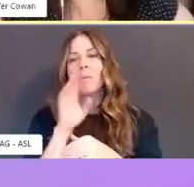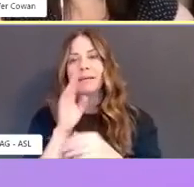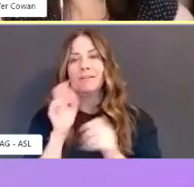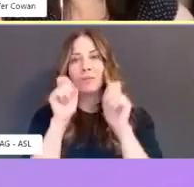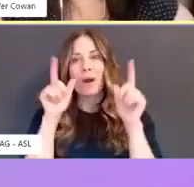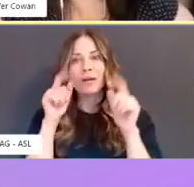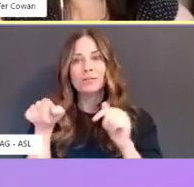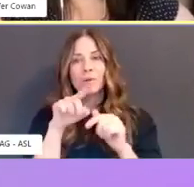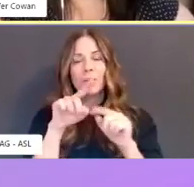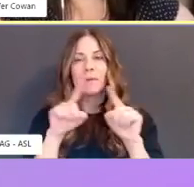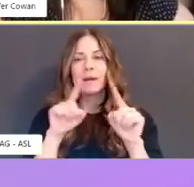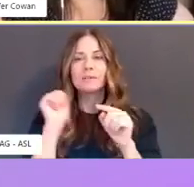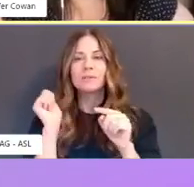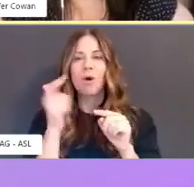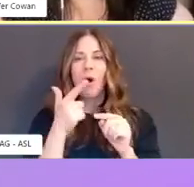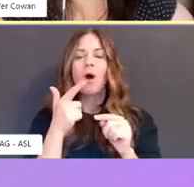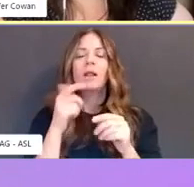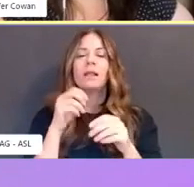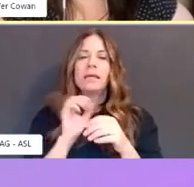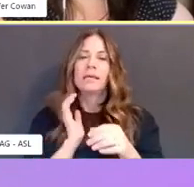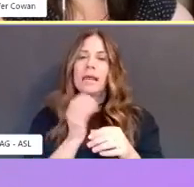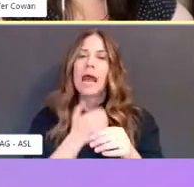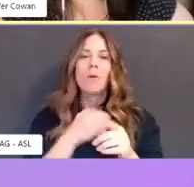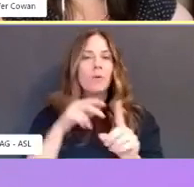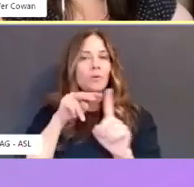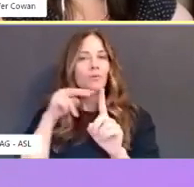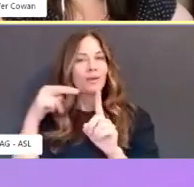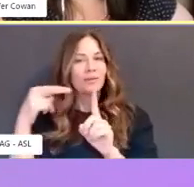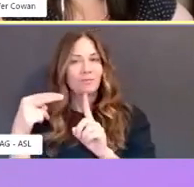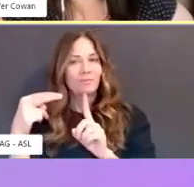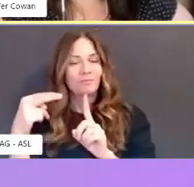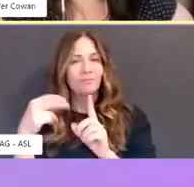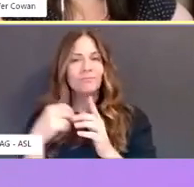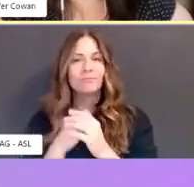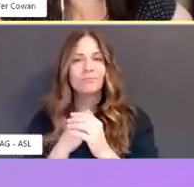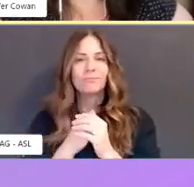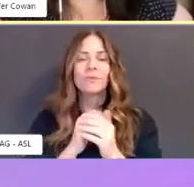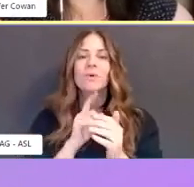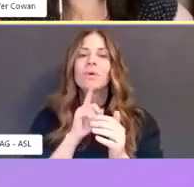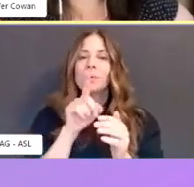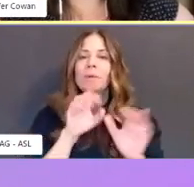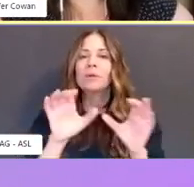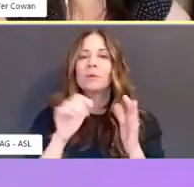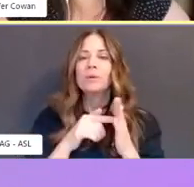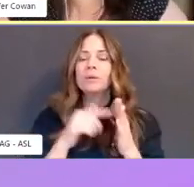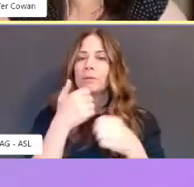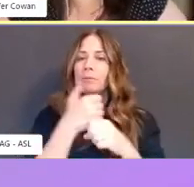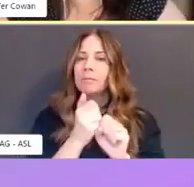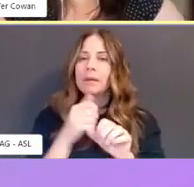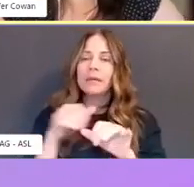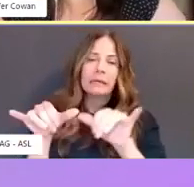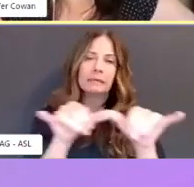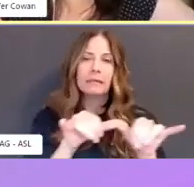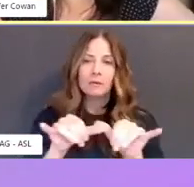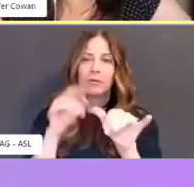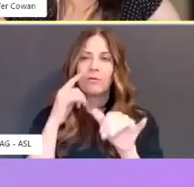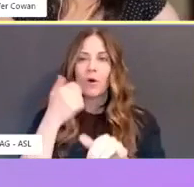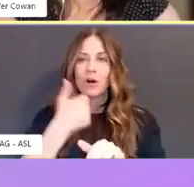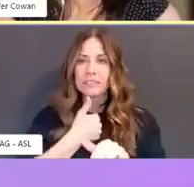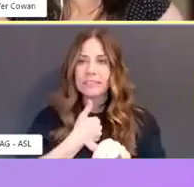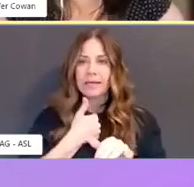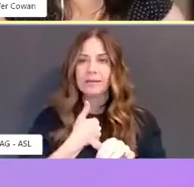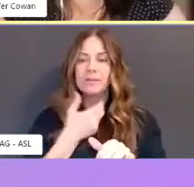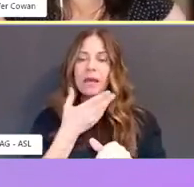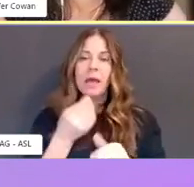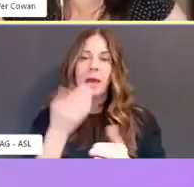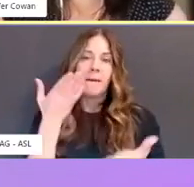surprise to you, but it's all in our perspective. So we really do this by creating standards for ourselves. And